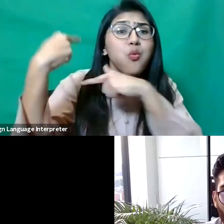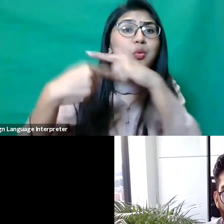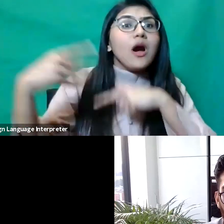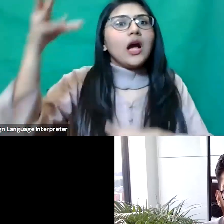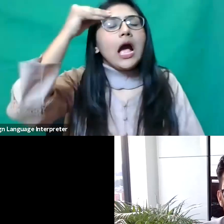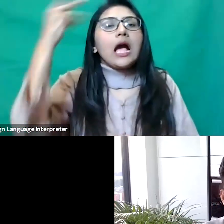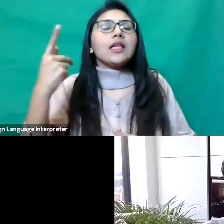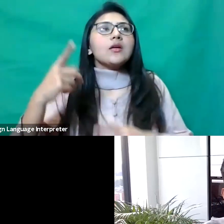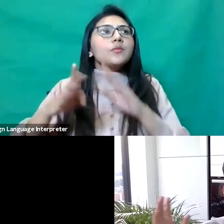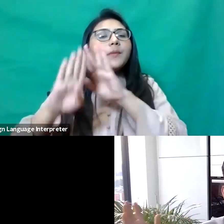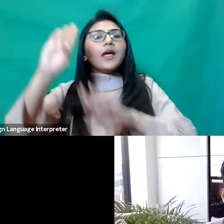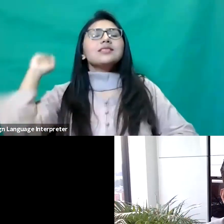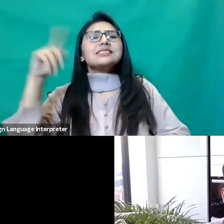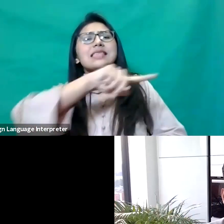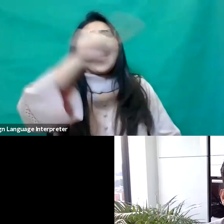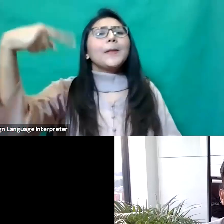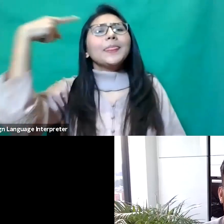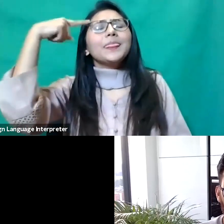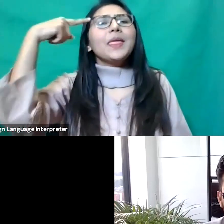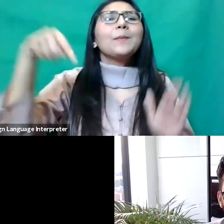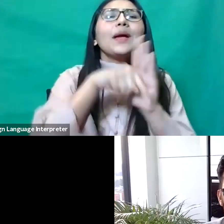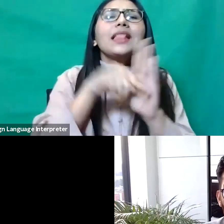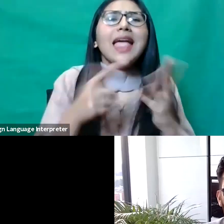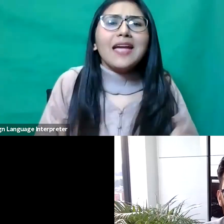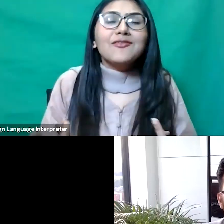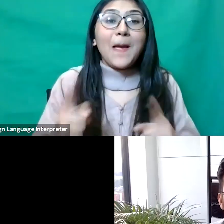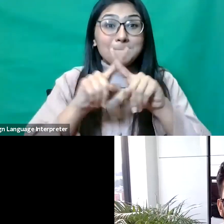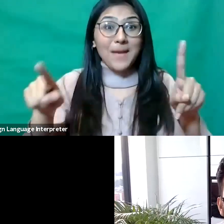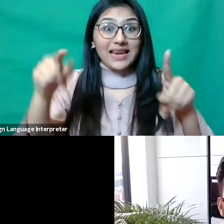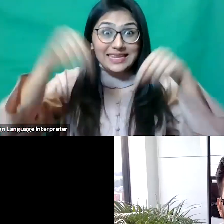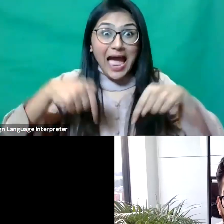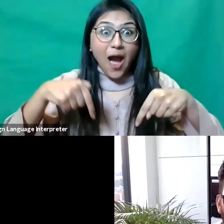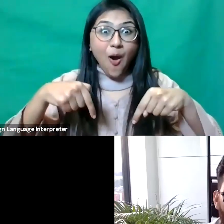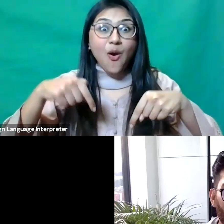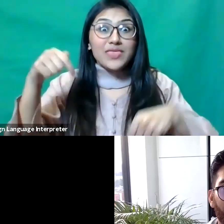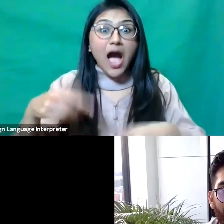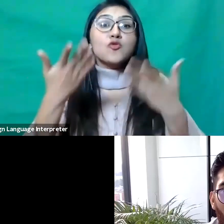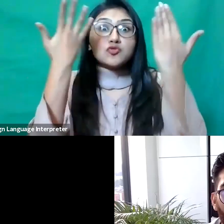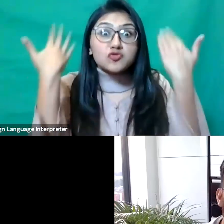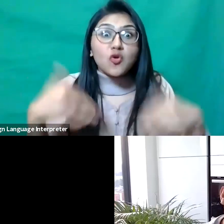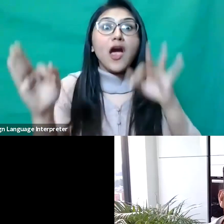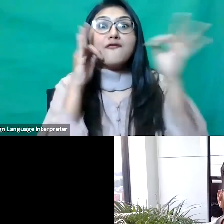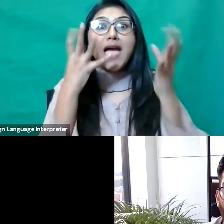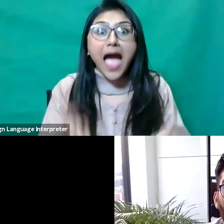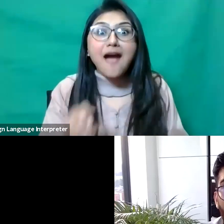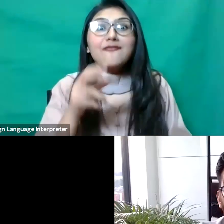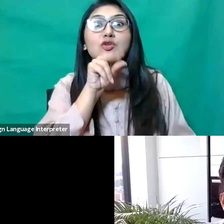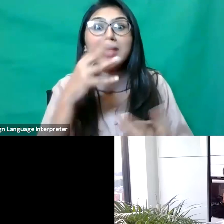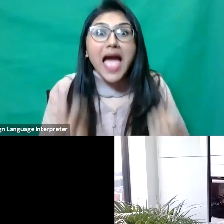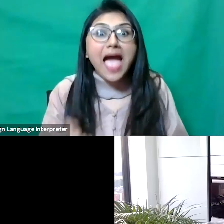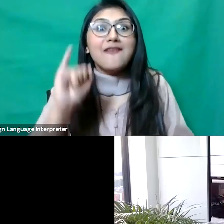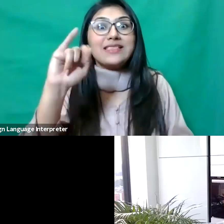mean, from 10 years ago, it's a lot of difference. But now, I mean, because obviously it's social media and some people out there on social media